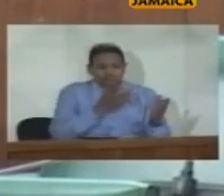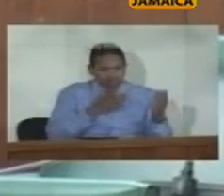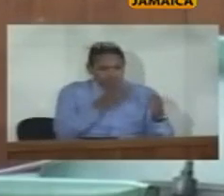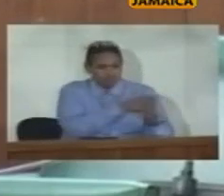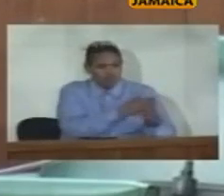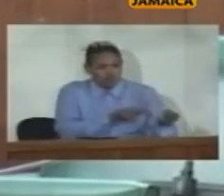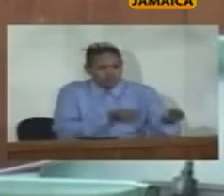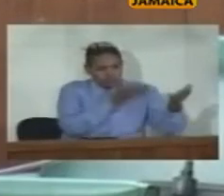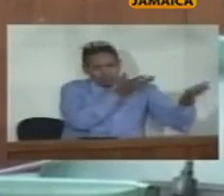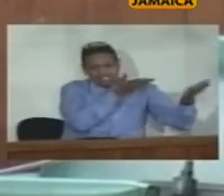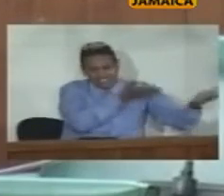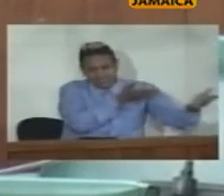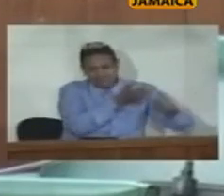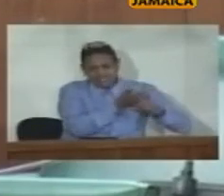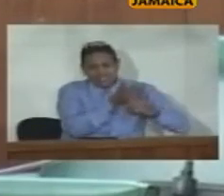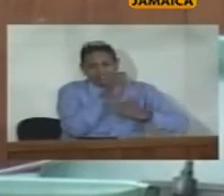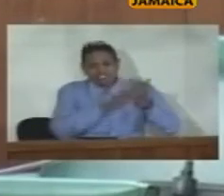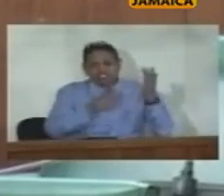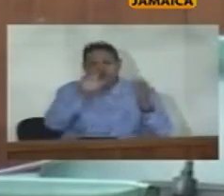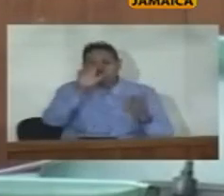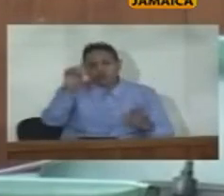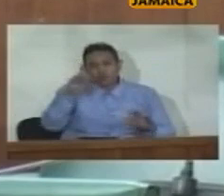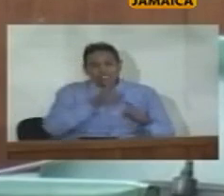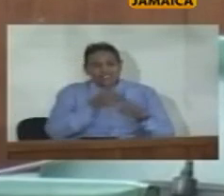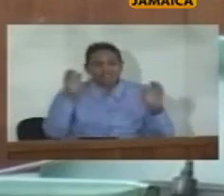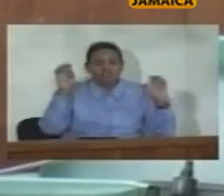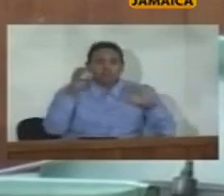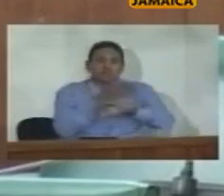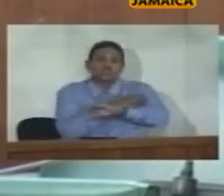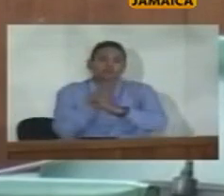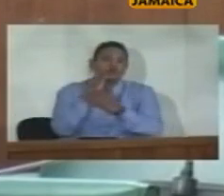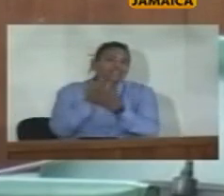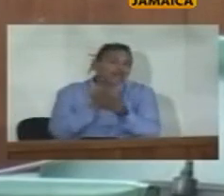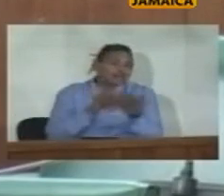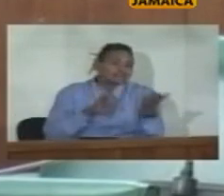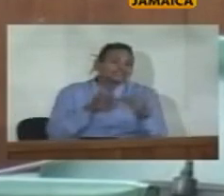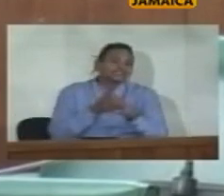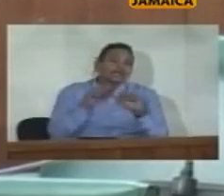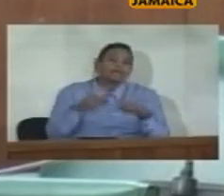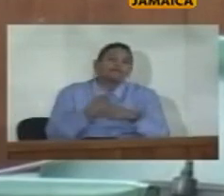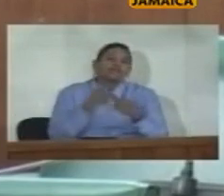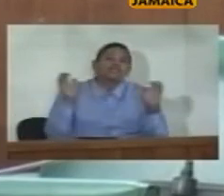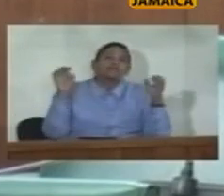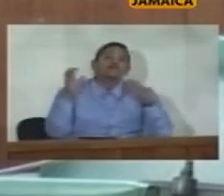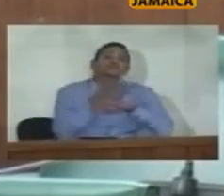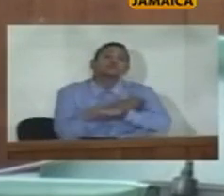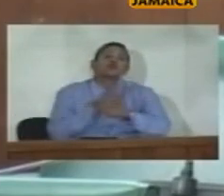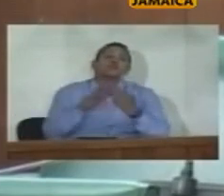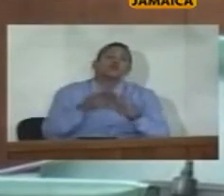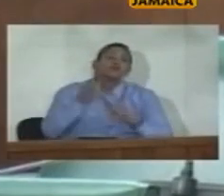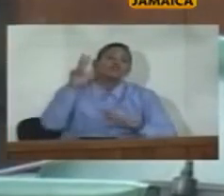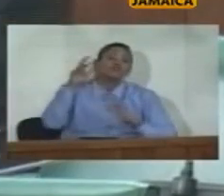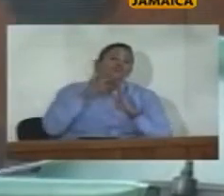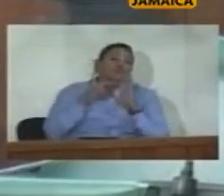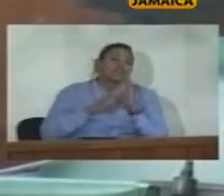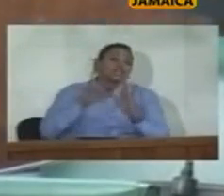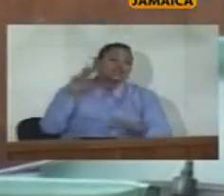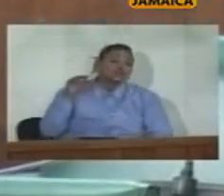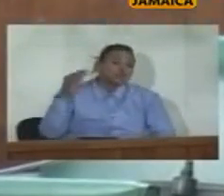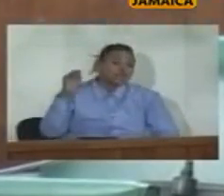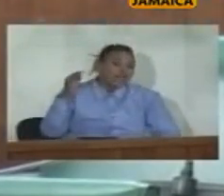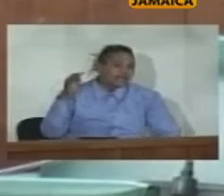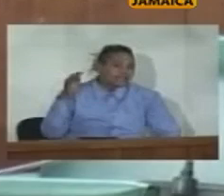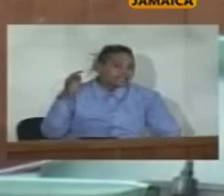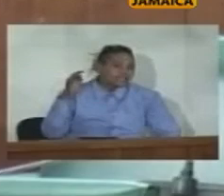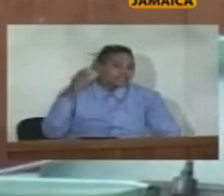conferred upon him in Section 3.1 of the Emergency Powers Act, made the Emergency Powers number 3 Regulations 2019